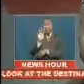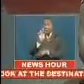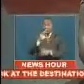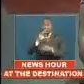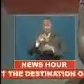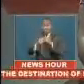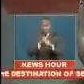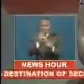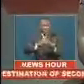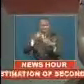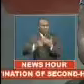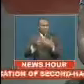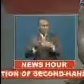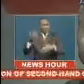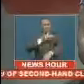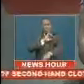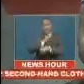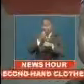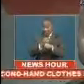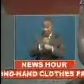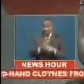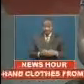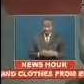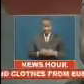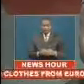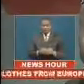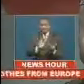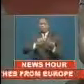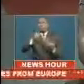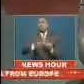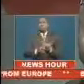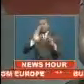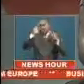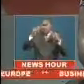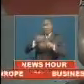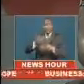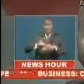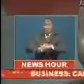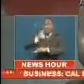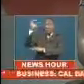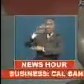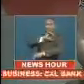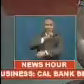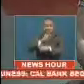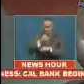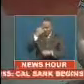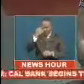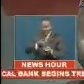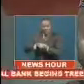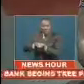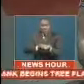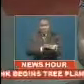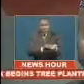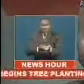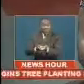increase alternative energy into the supply mix. The project will focus on solar or wind energy for irrigation,